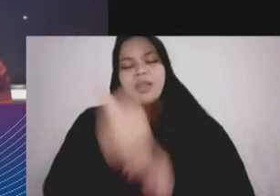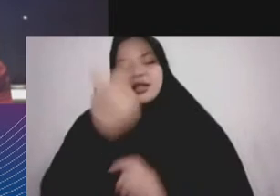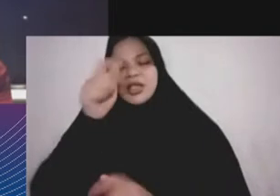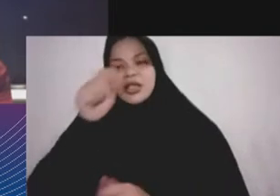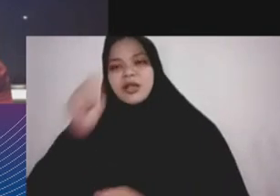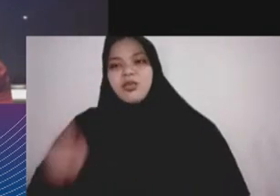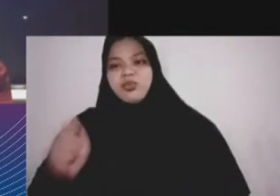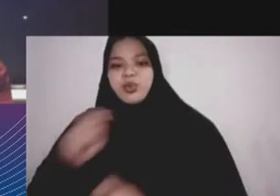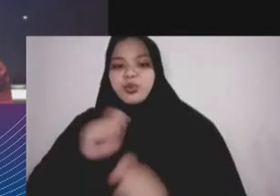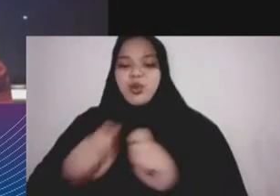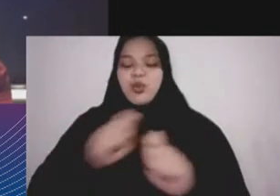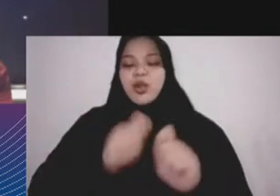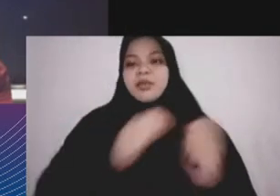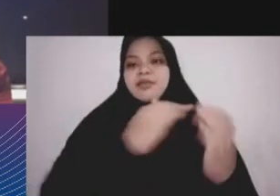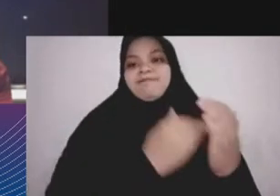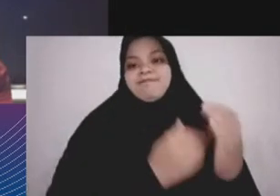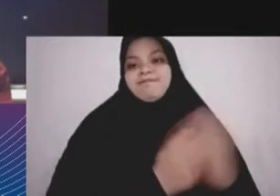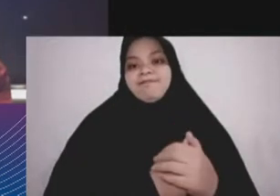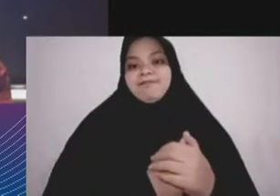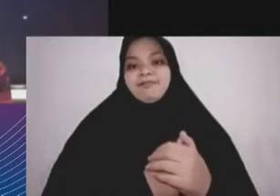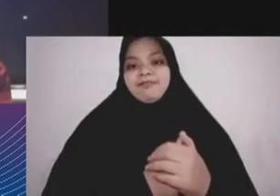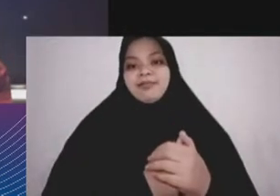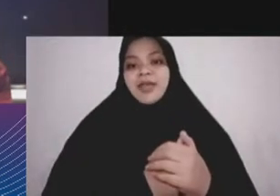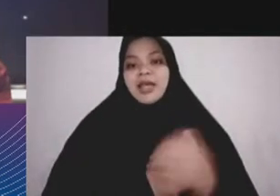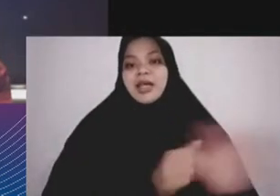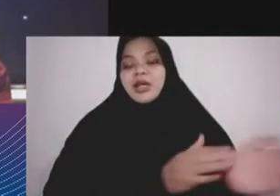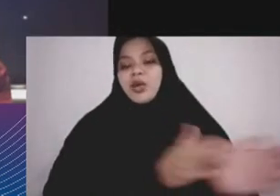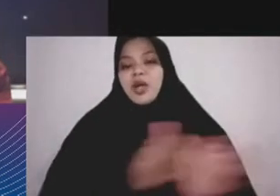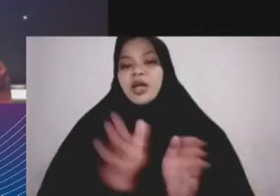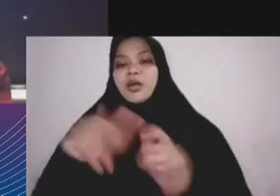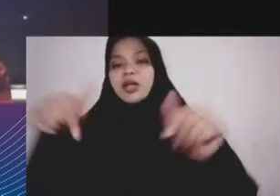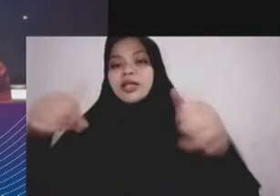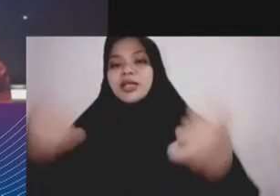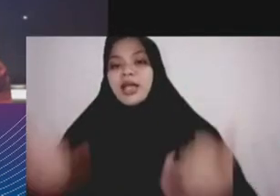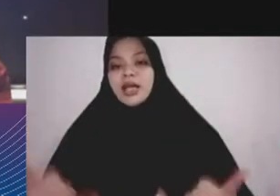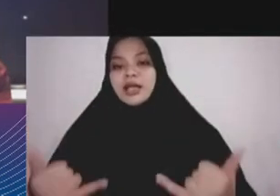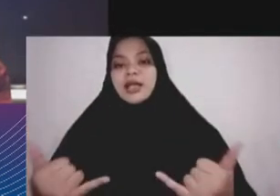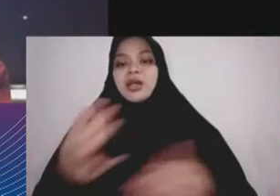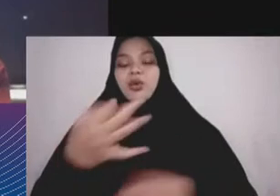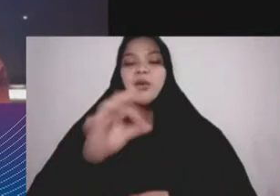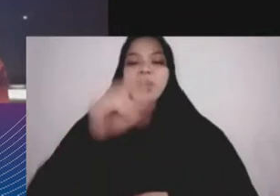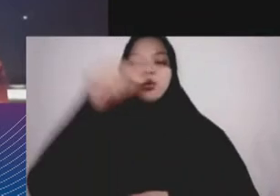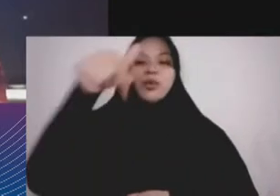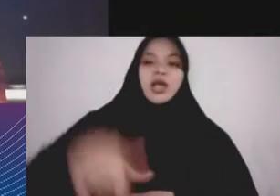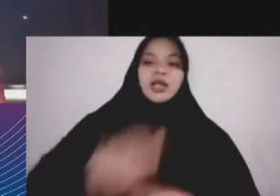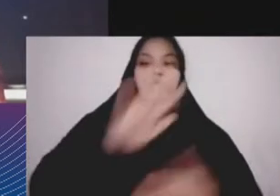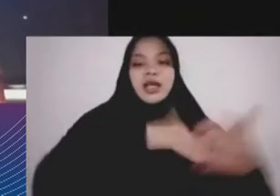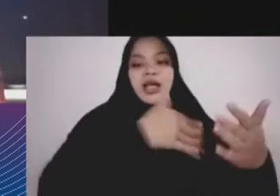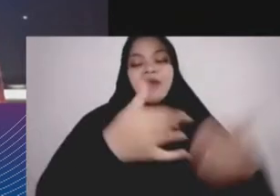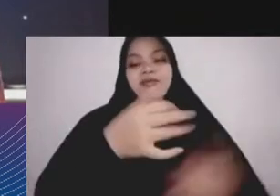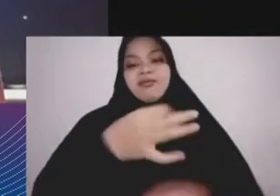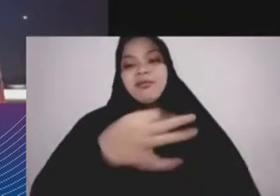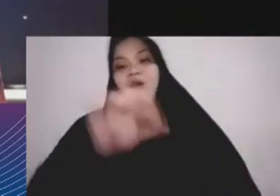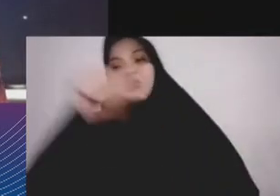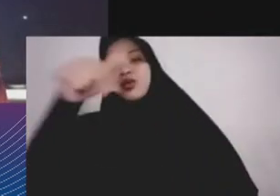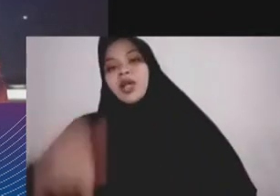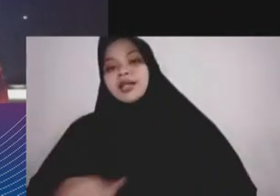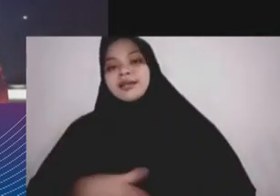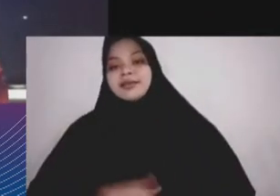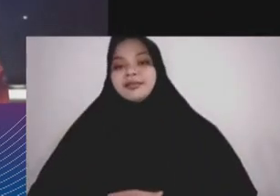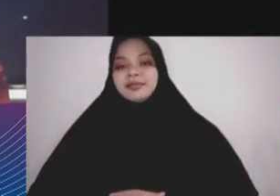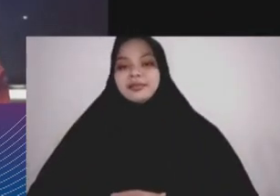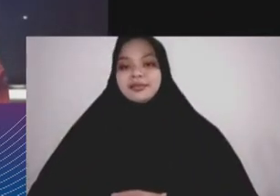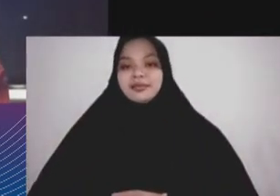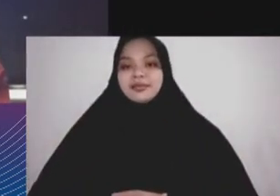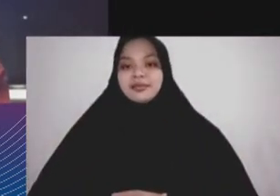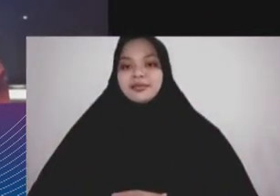yeah, to solve about this. And then we come out now the new one, which is the draft new one, but hopefully we can work together